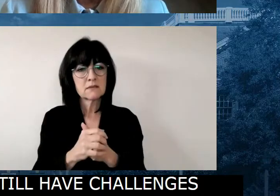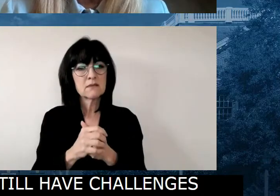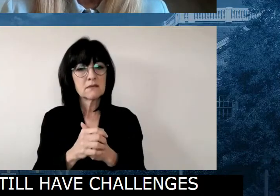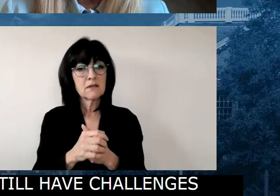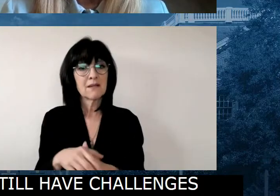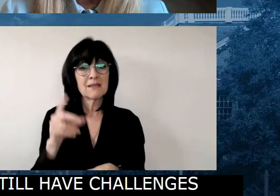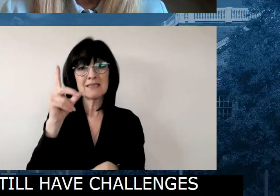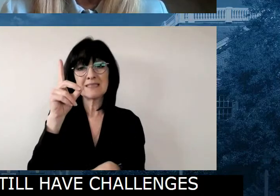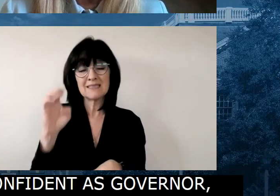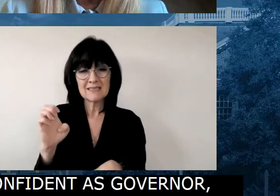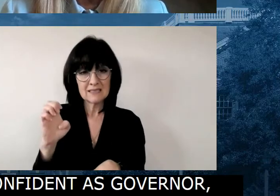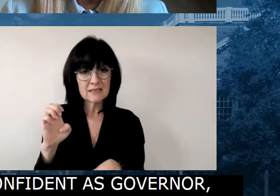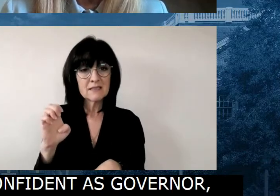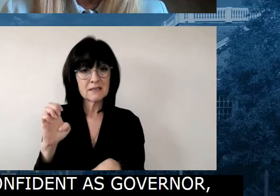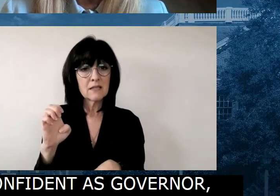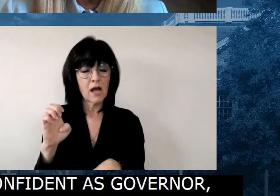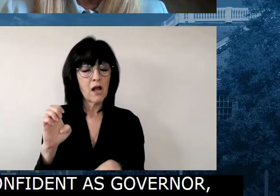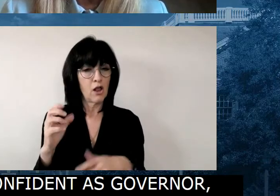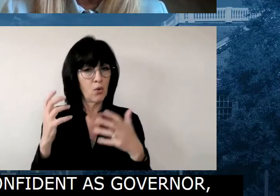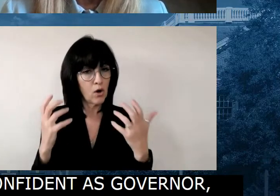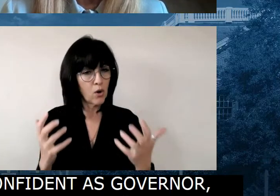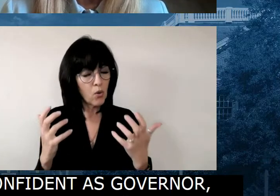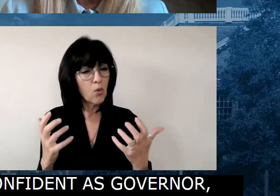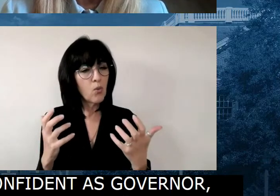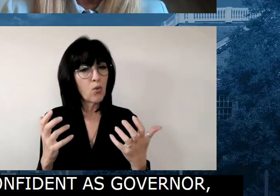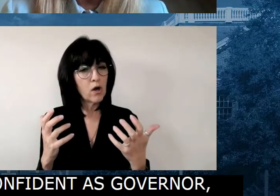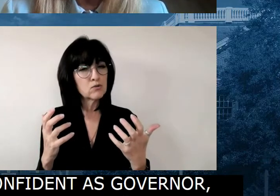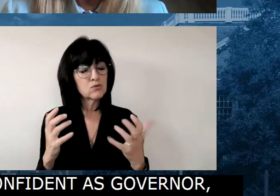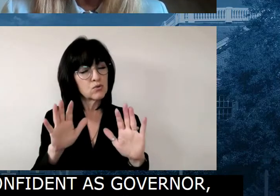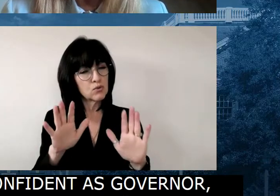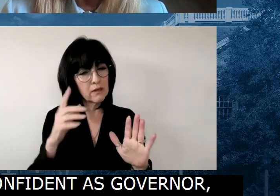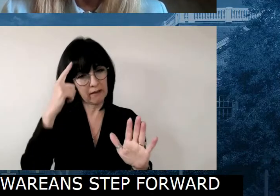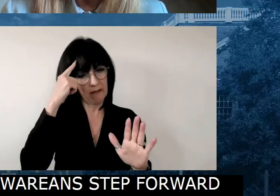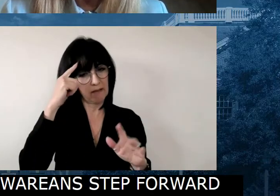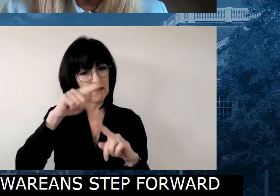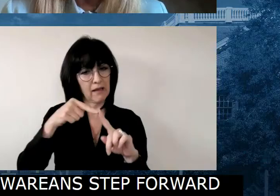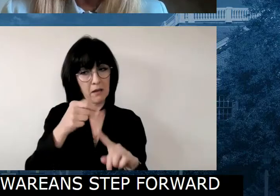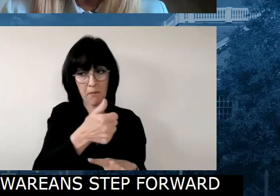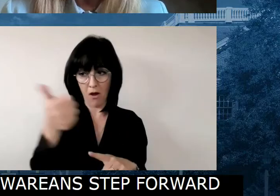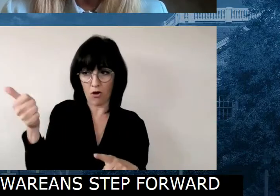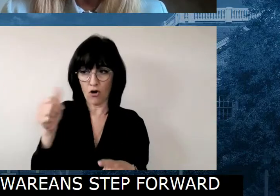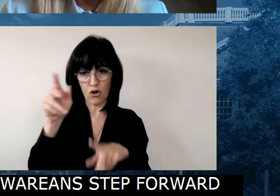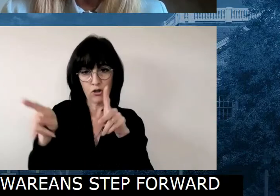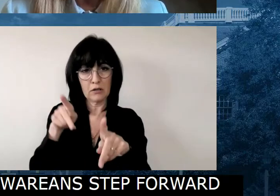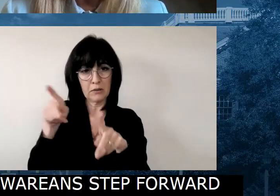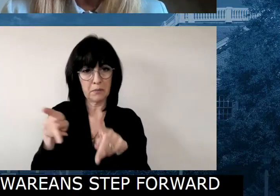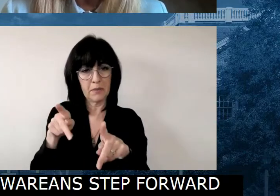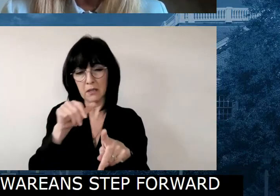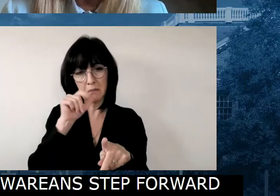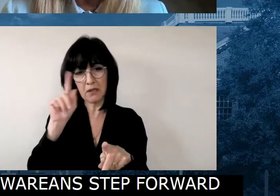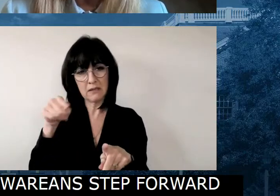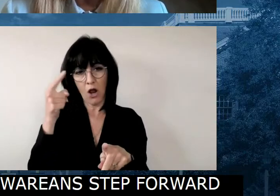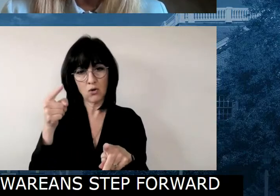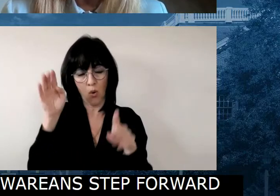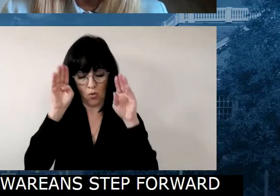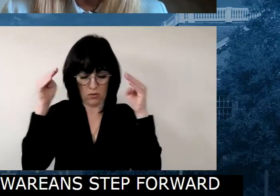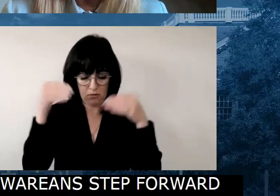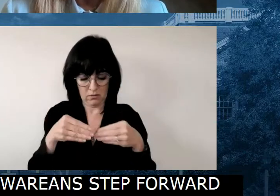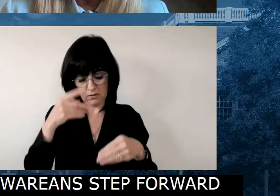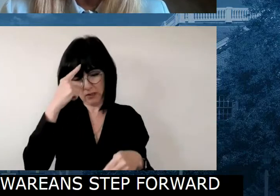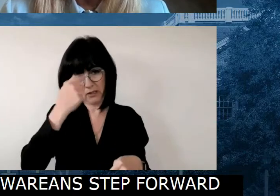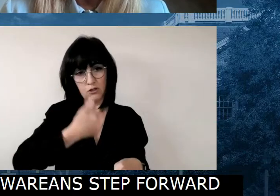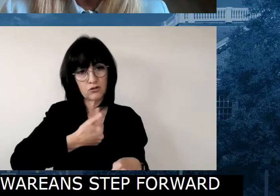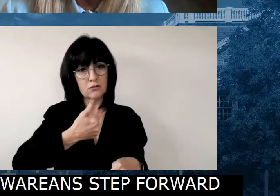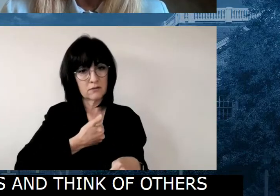work together, to be selfless, to think of others before themselves, makes me very optimistic about the